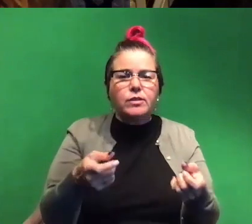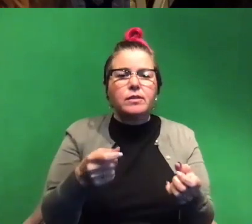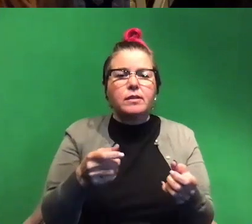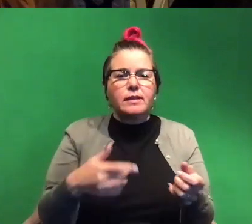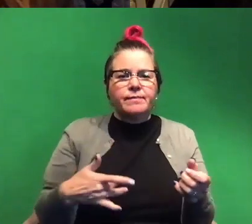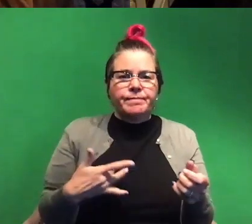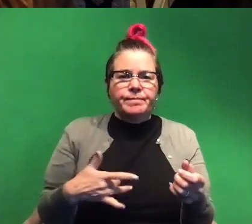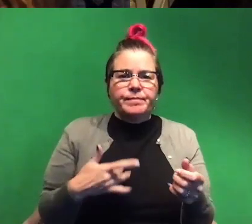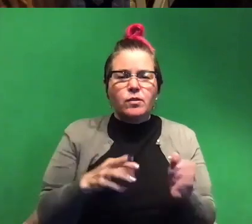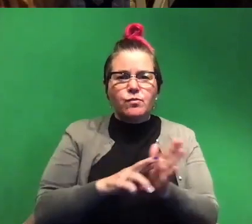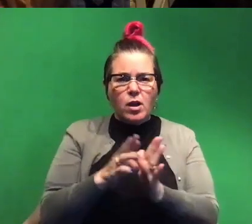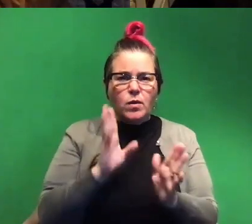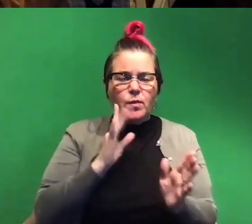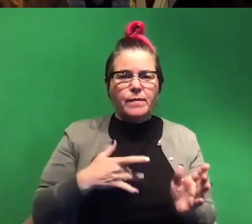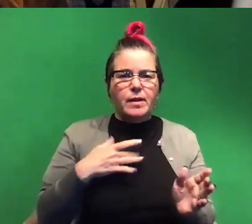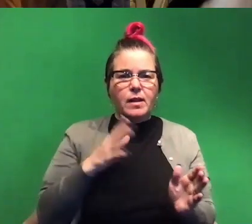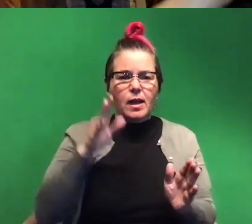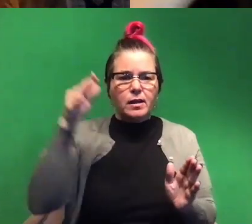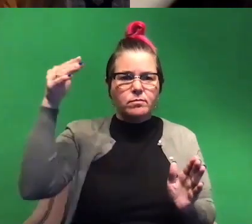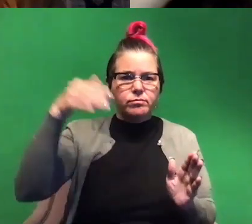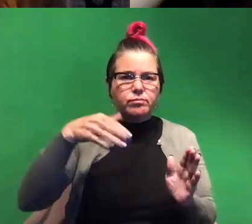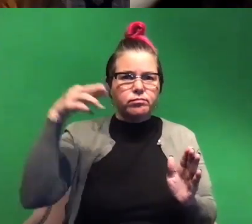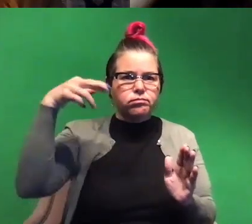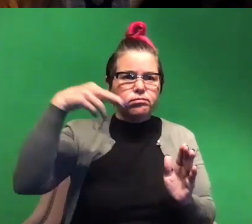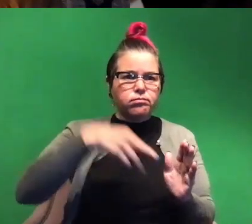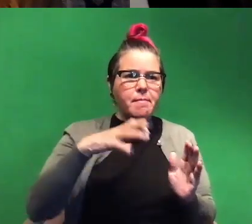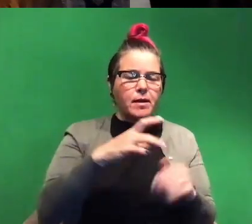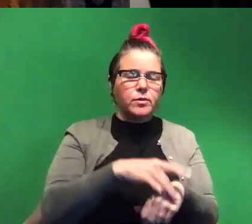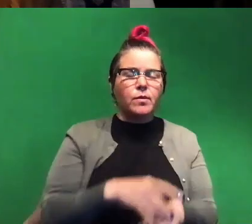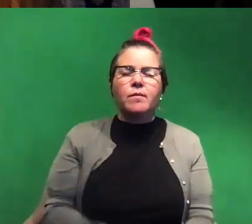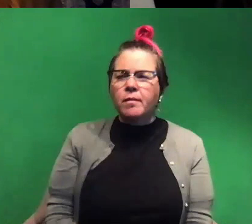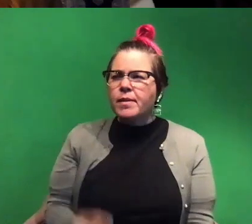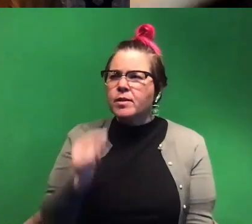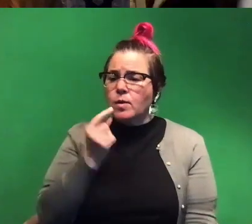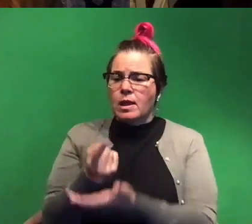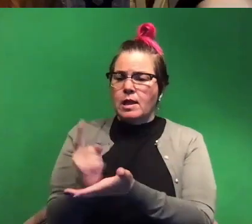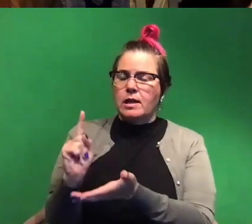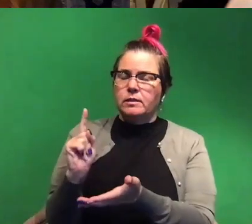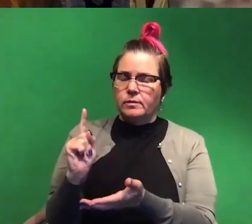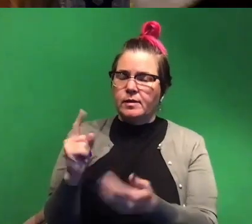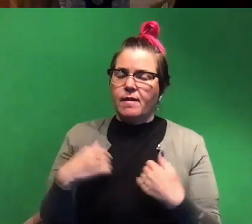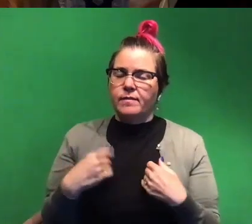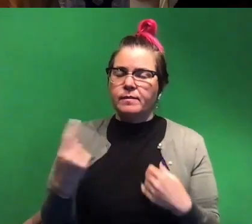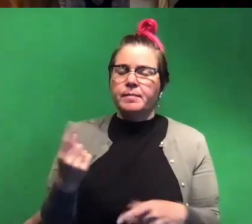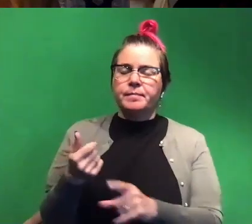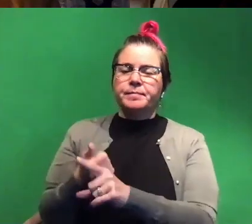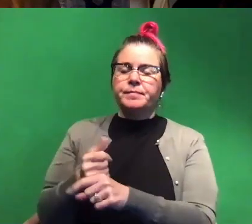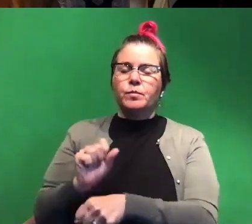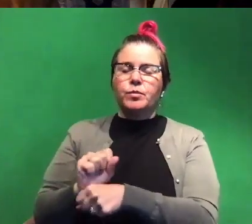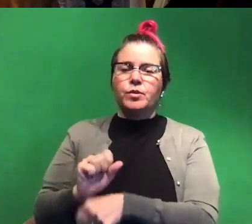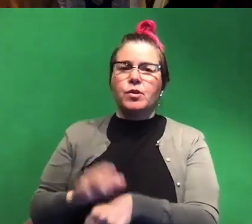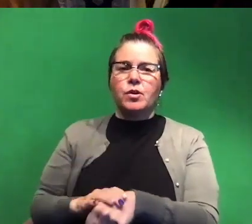the rocket would feel like as it was re-entering. Wow, that's really cool. Last week, actually, we had somebody who worked on